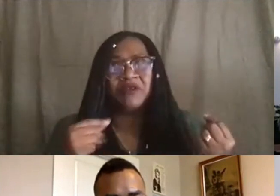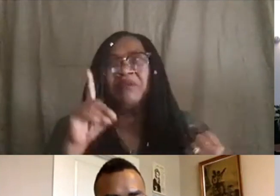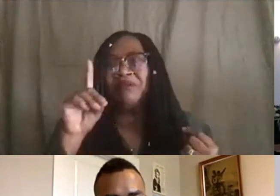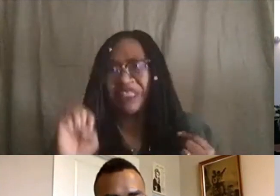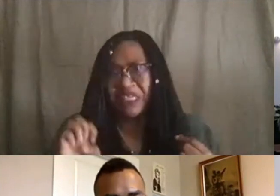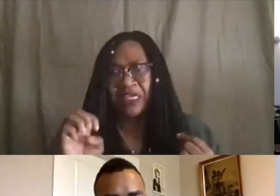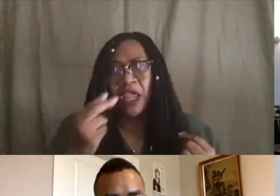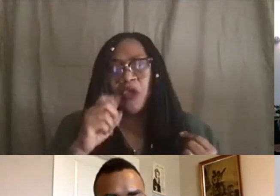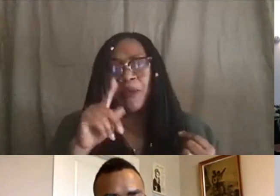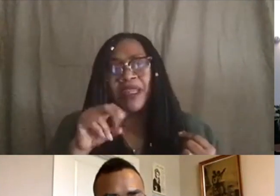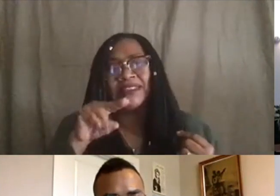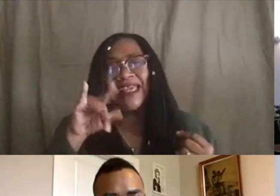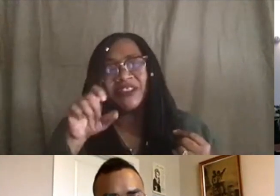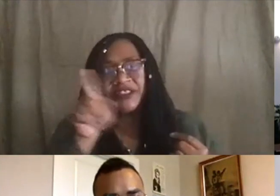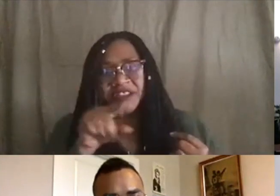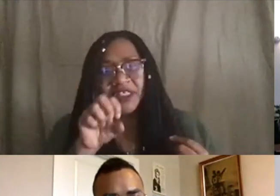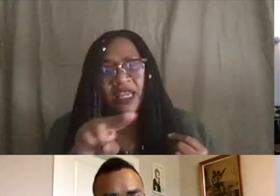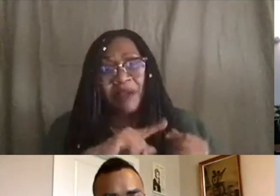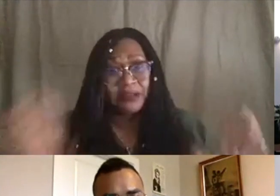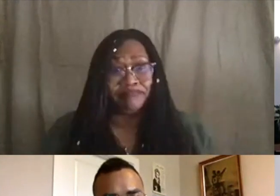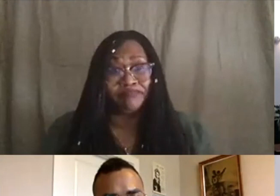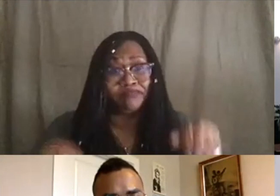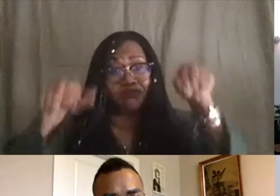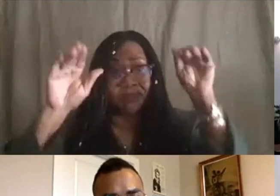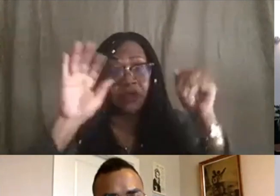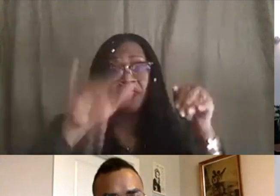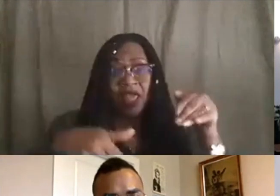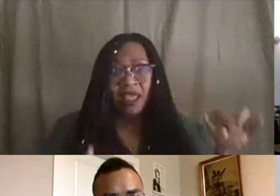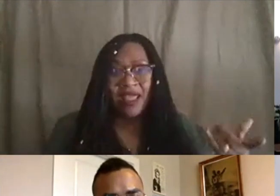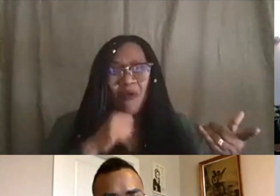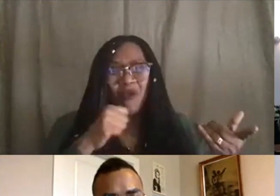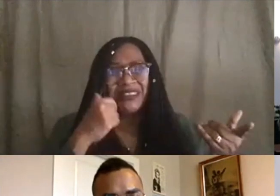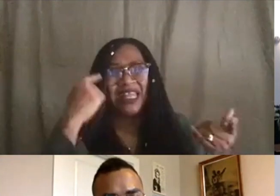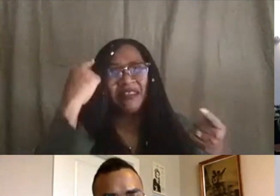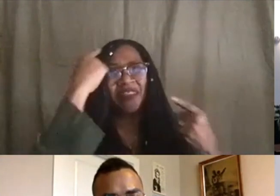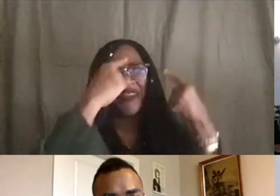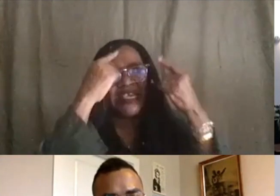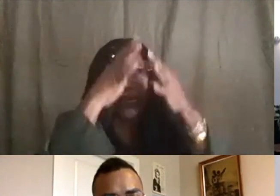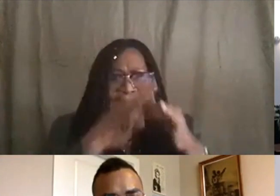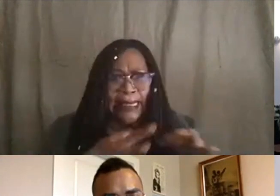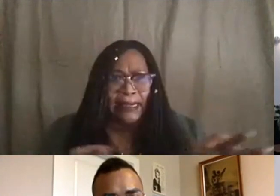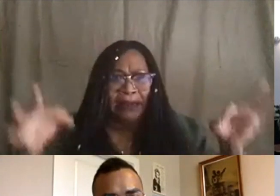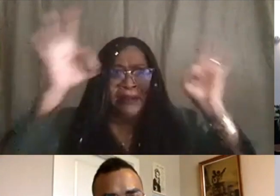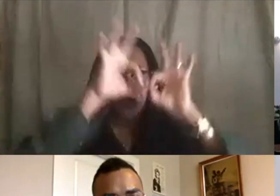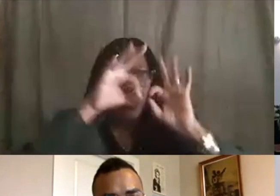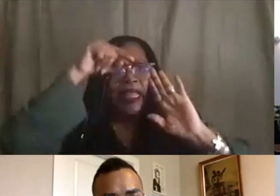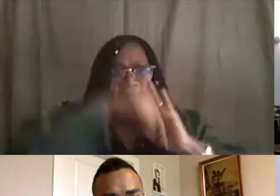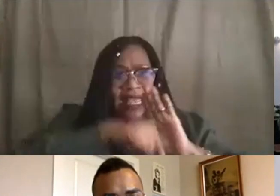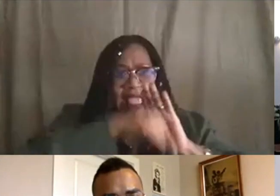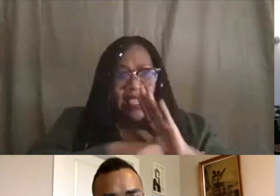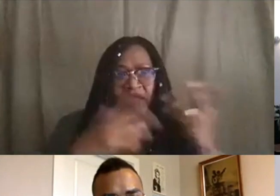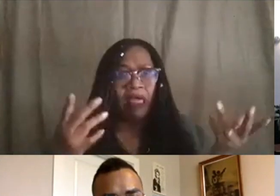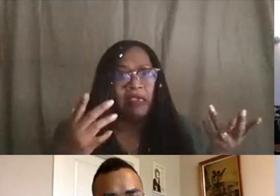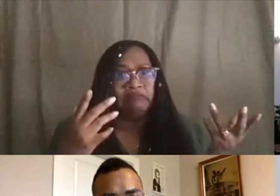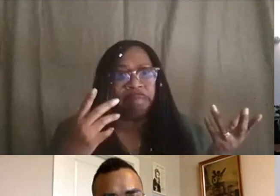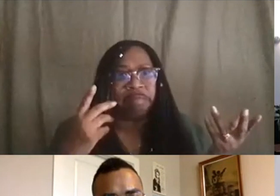because it's something I've been reared on, you know, and I wasn't thinking critically about what that actually for forever. And it was really